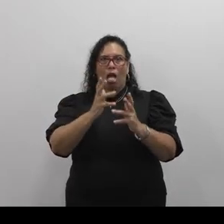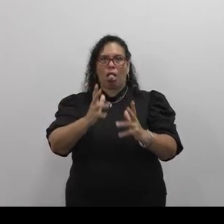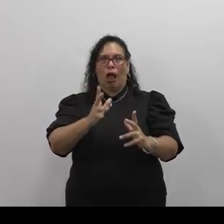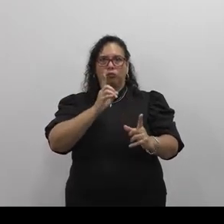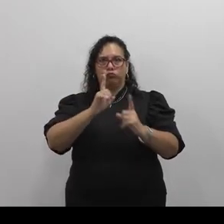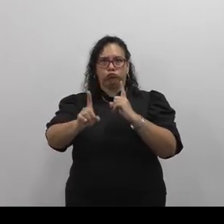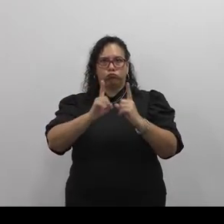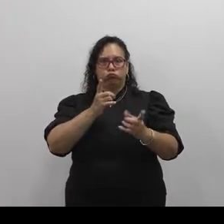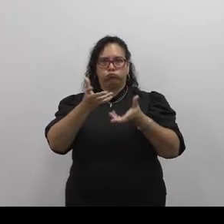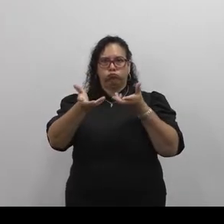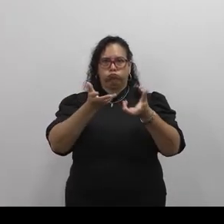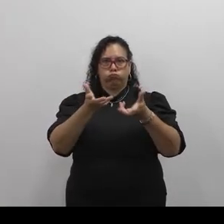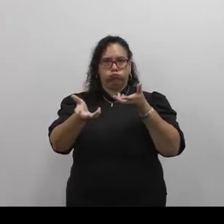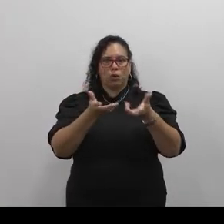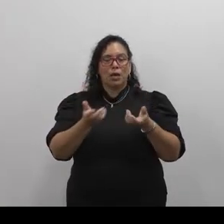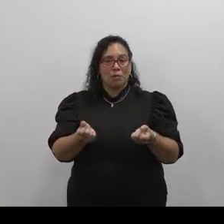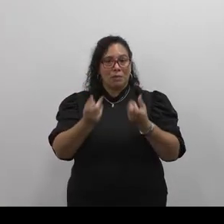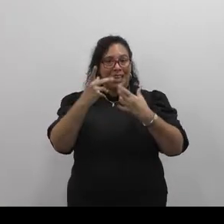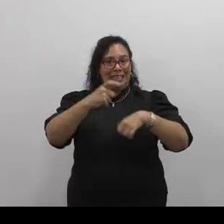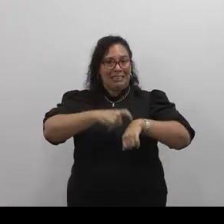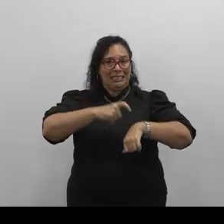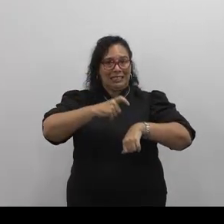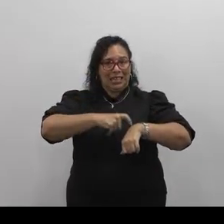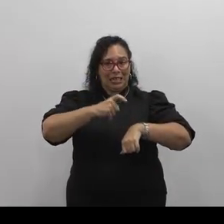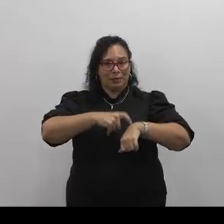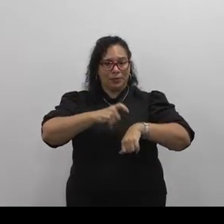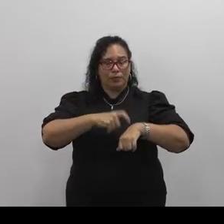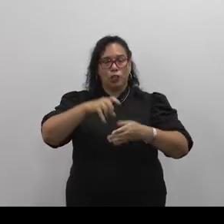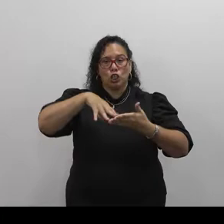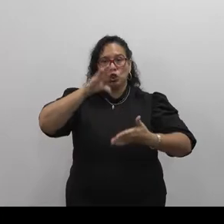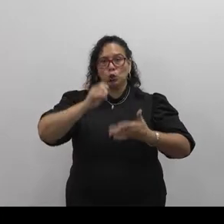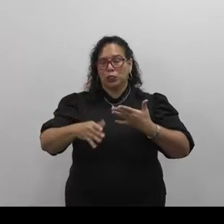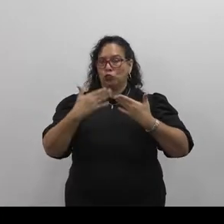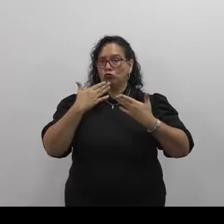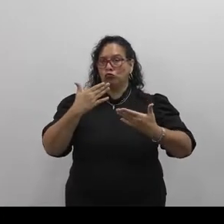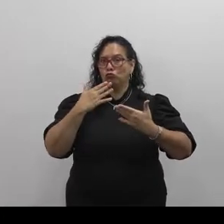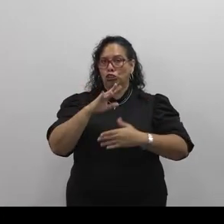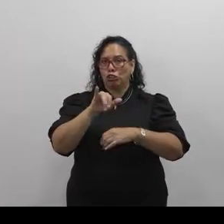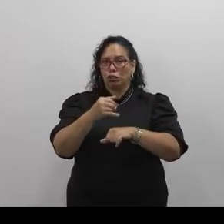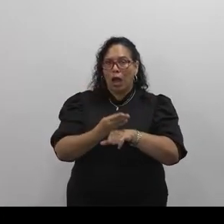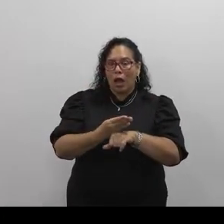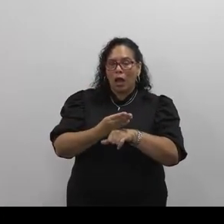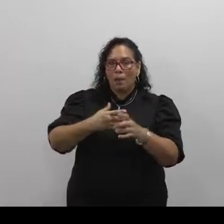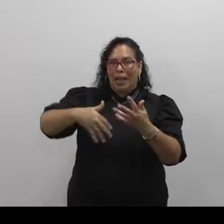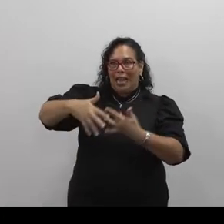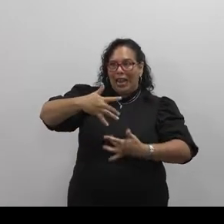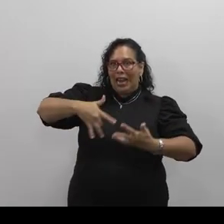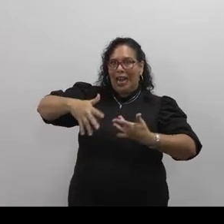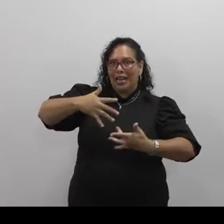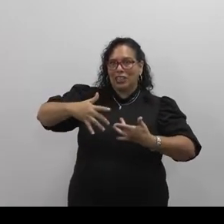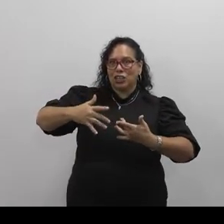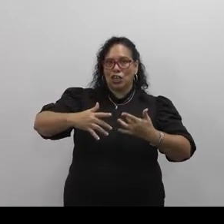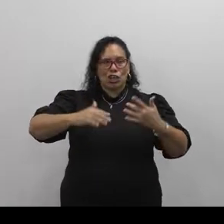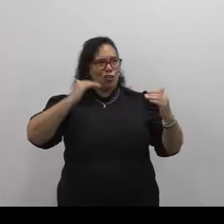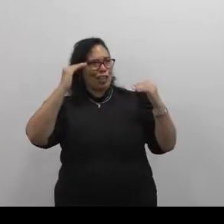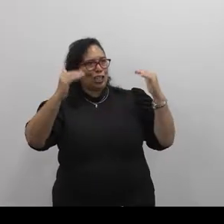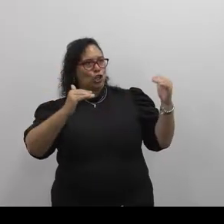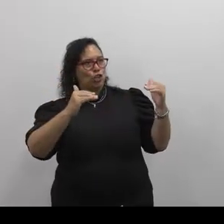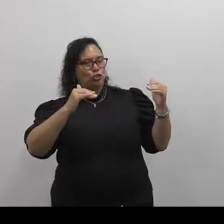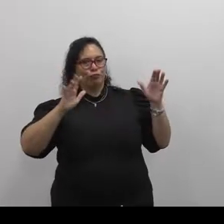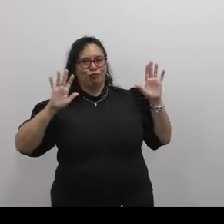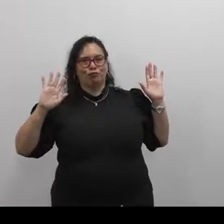many cases, and I truly mean this, you know, the students did such a good job of being engaged, all of the adults in the room just kind of backed